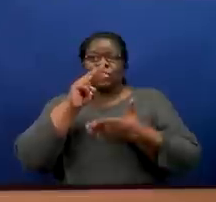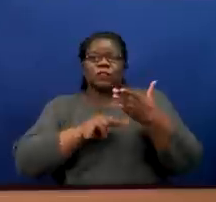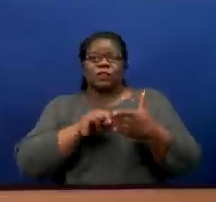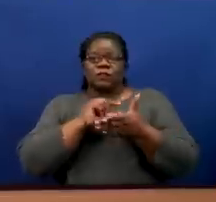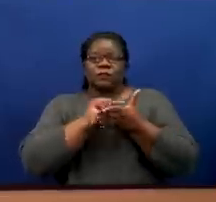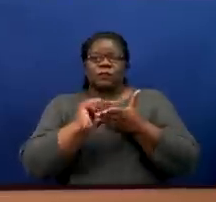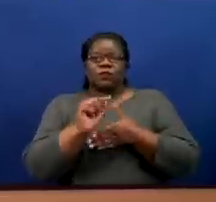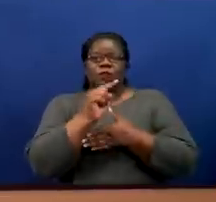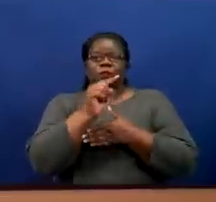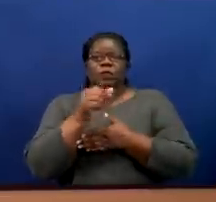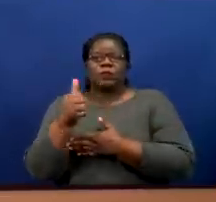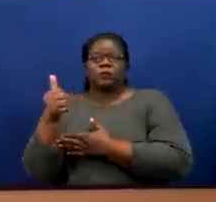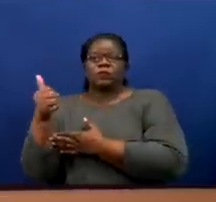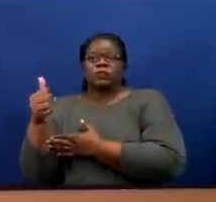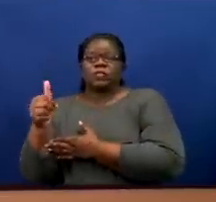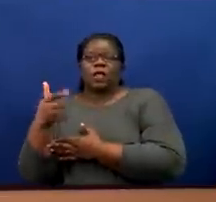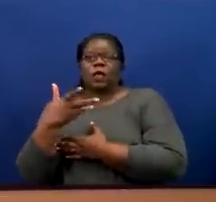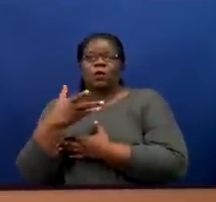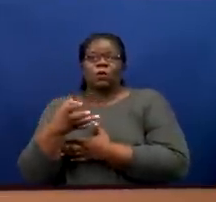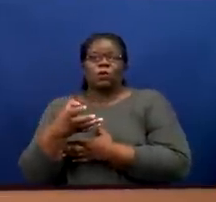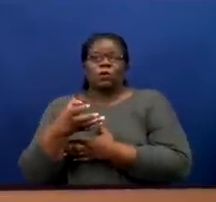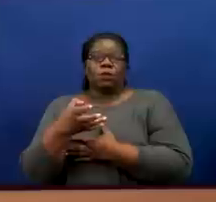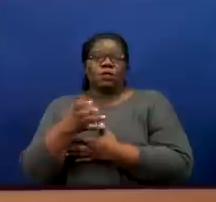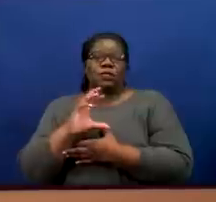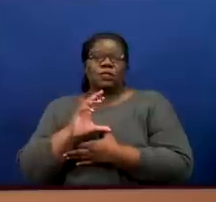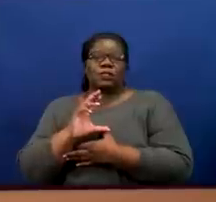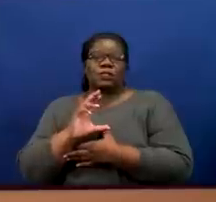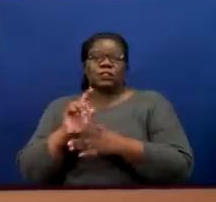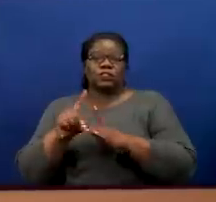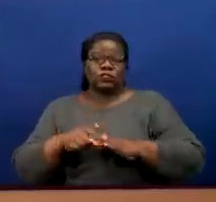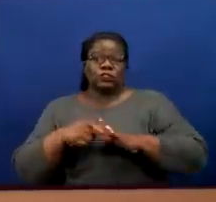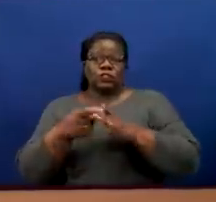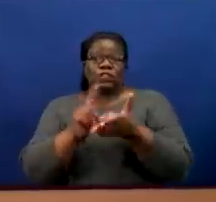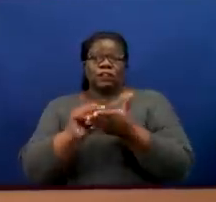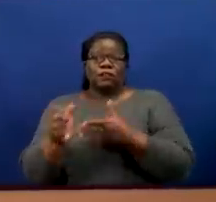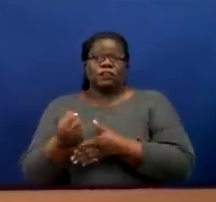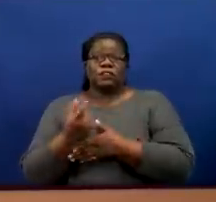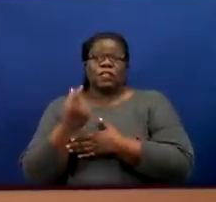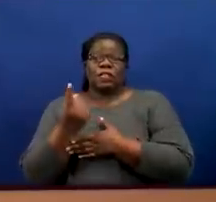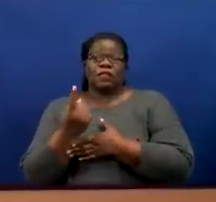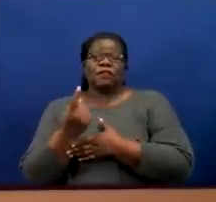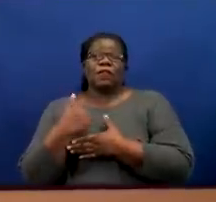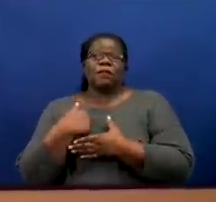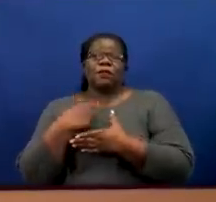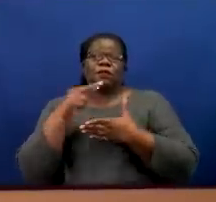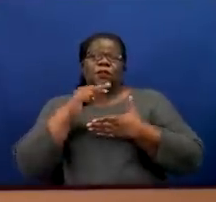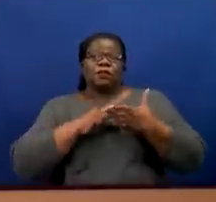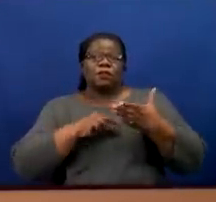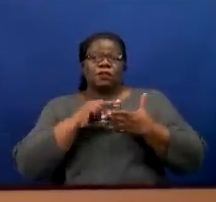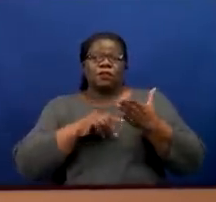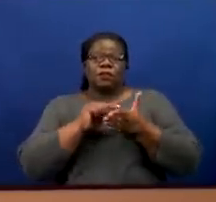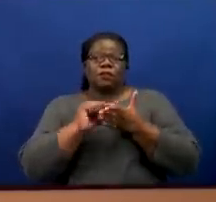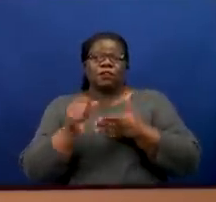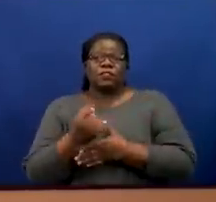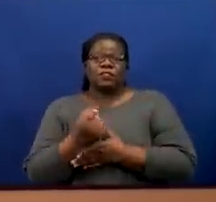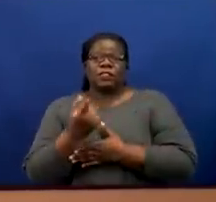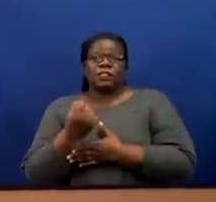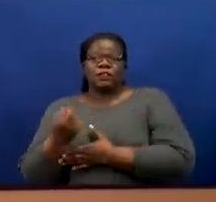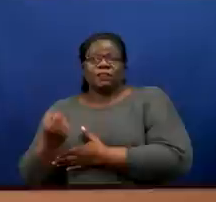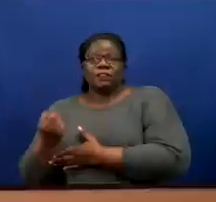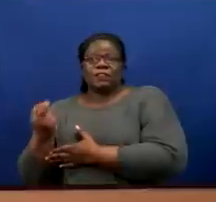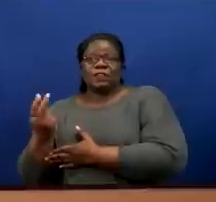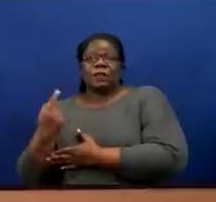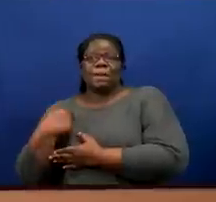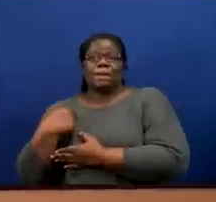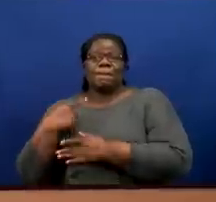10. I want us to pick up at verse 11. I'm just going to read verses 11 and 12, but we'll go all the way through to